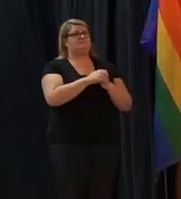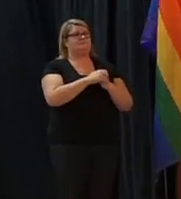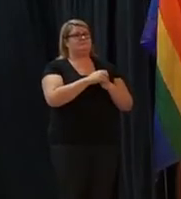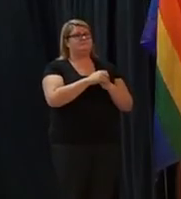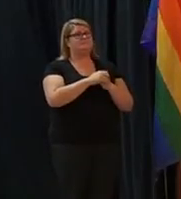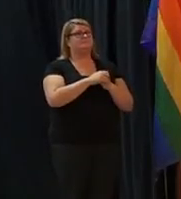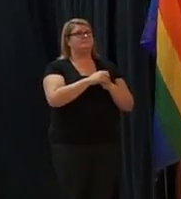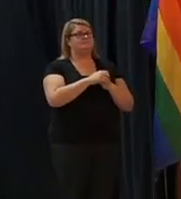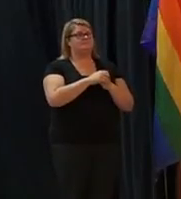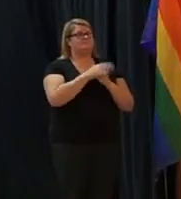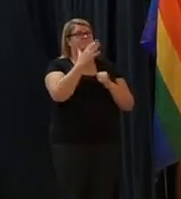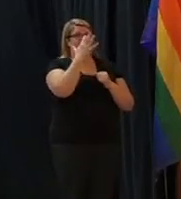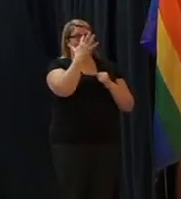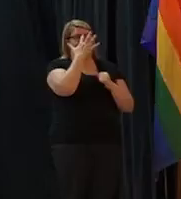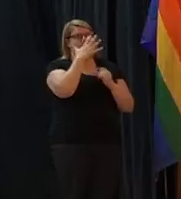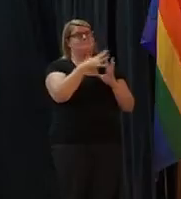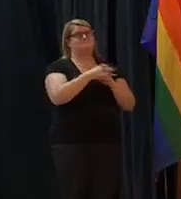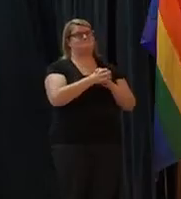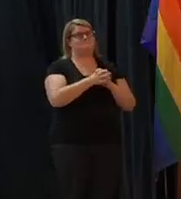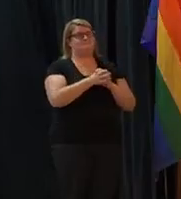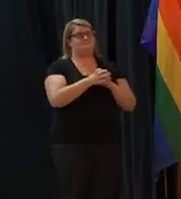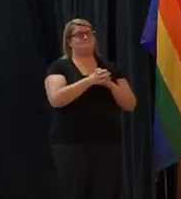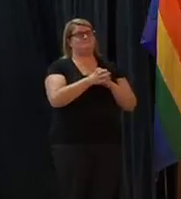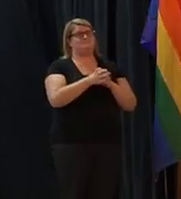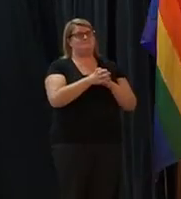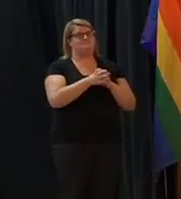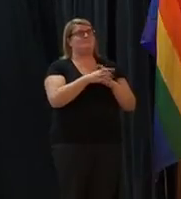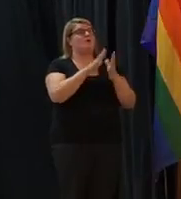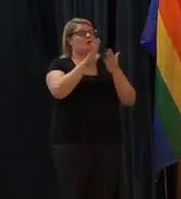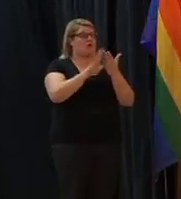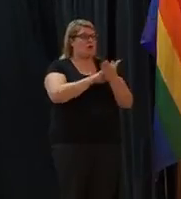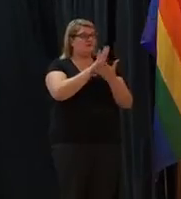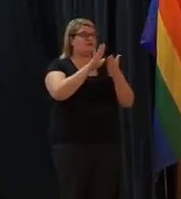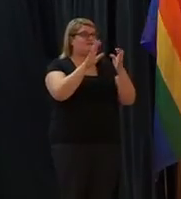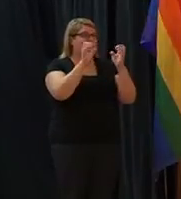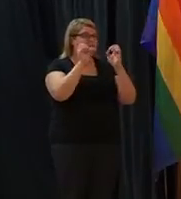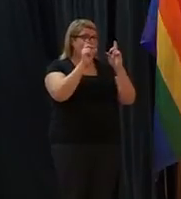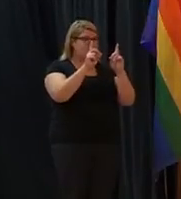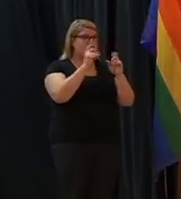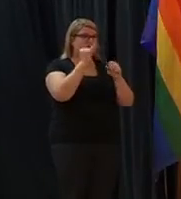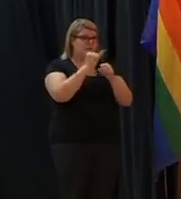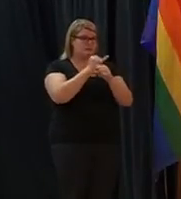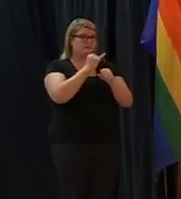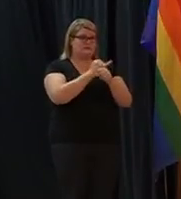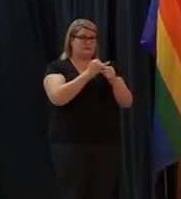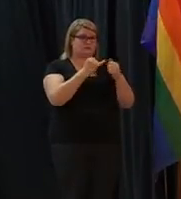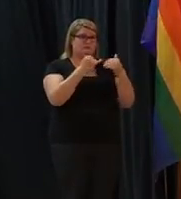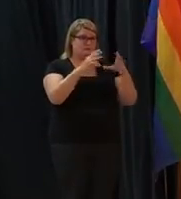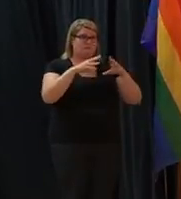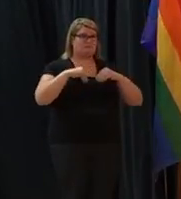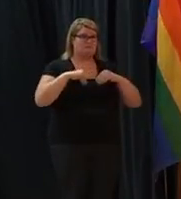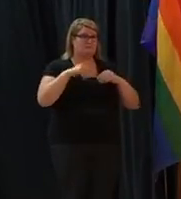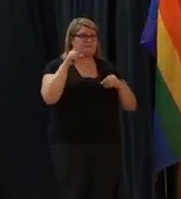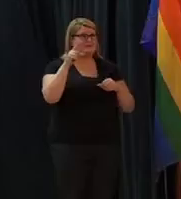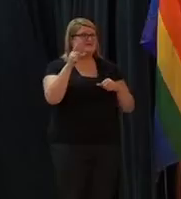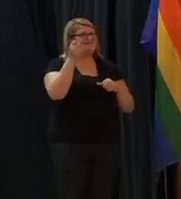They're given reservation in colleges, educational institutions. But there is also a flip side to